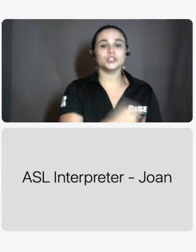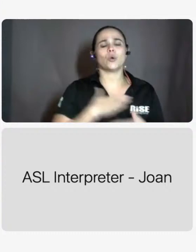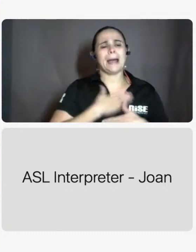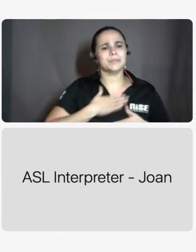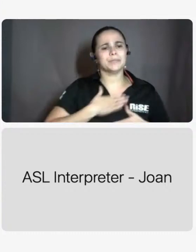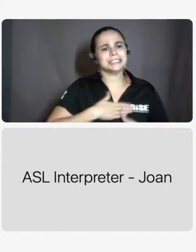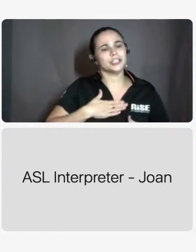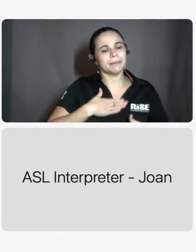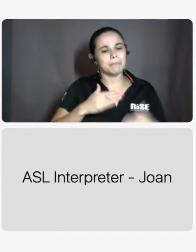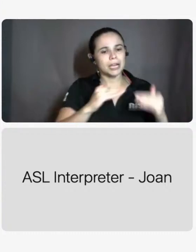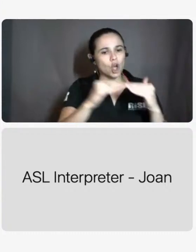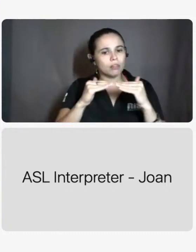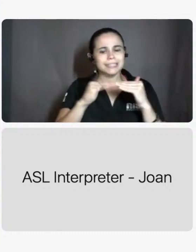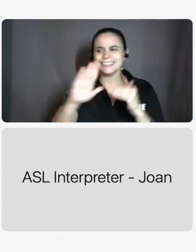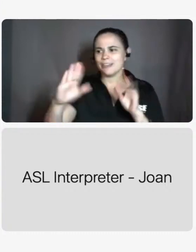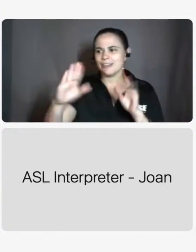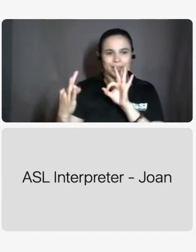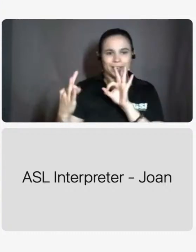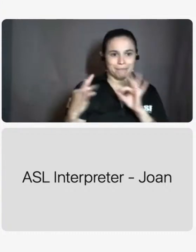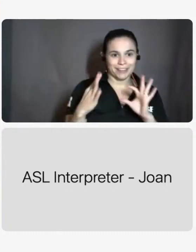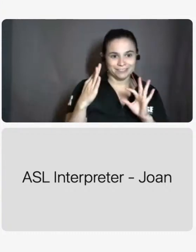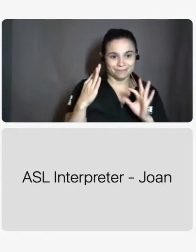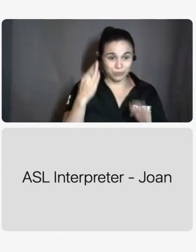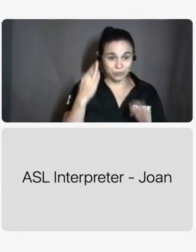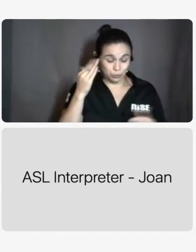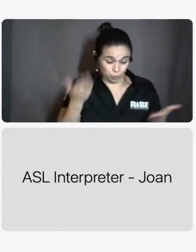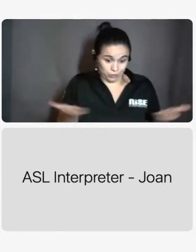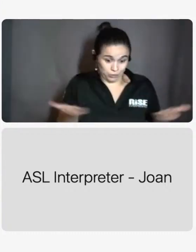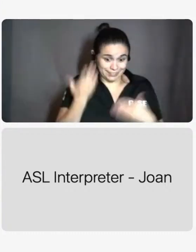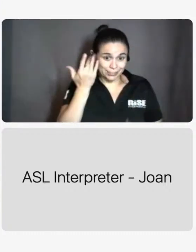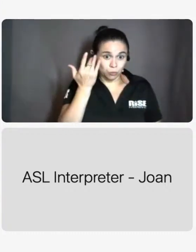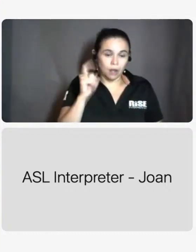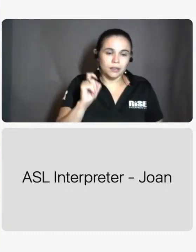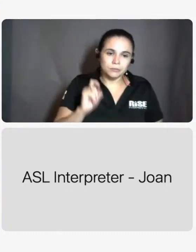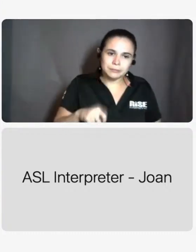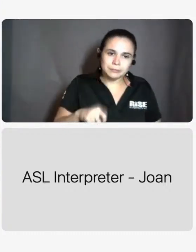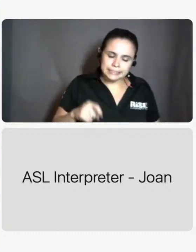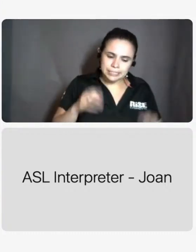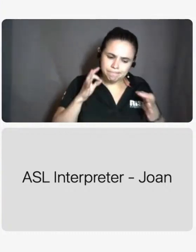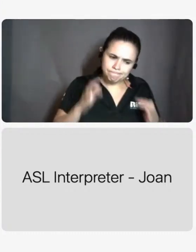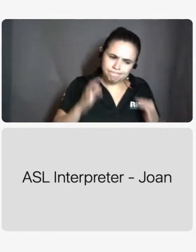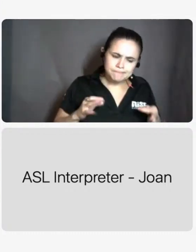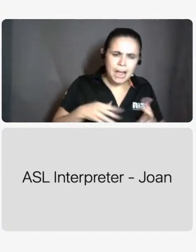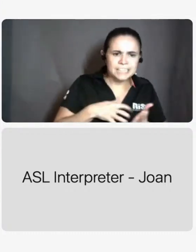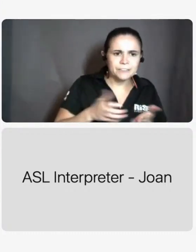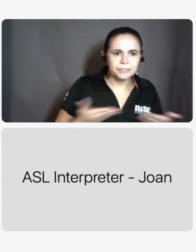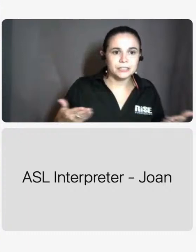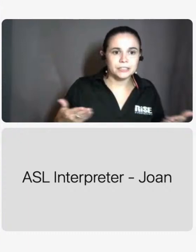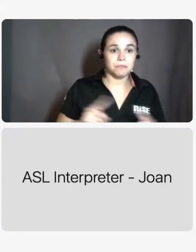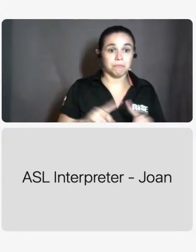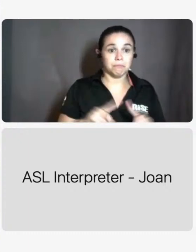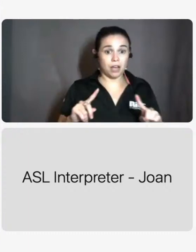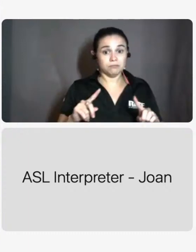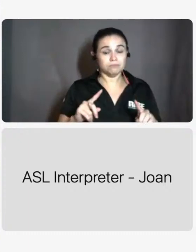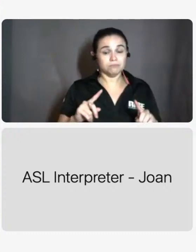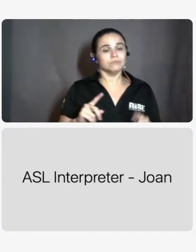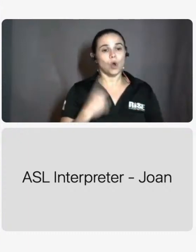difficult decisions, but at the end of the day, doing the right thing is the most important, whether it's easy or not. So I appreciate everybody. So thank you.